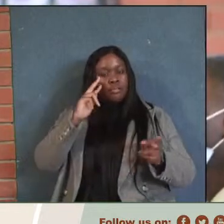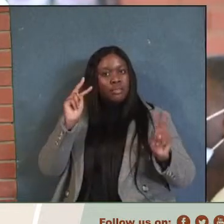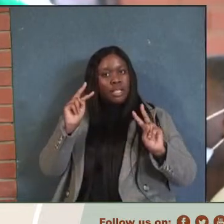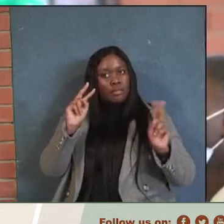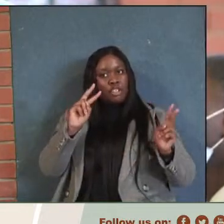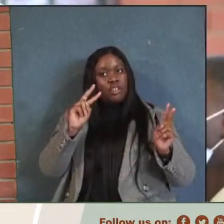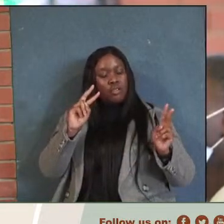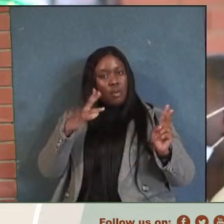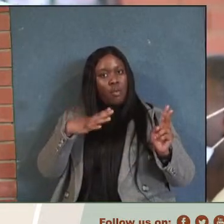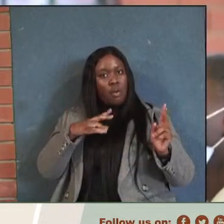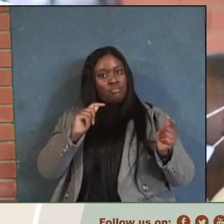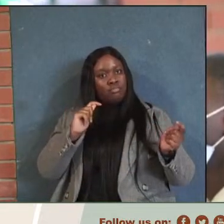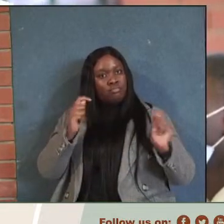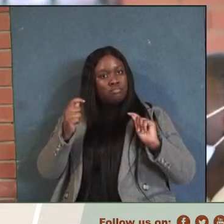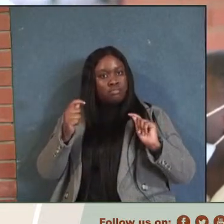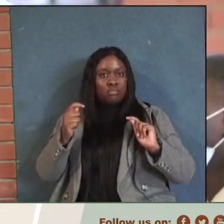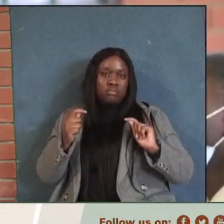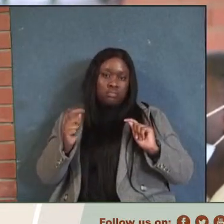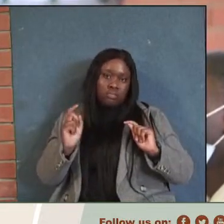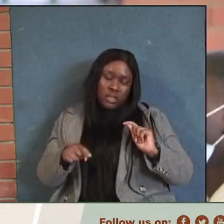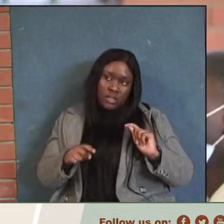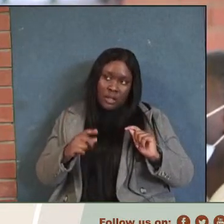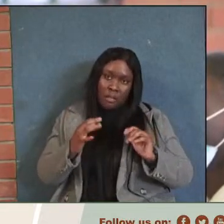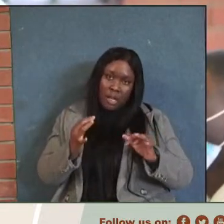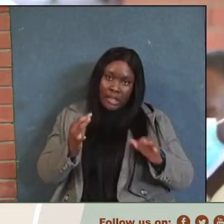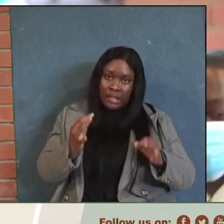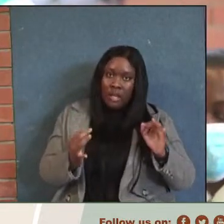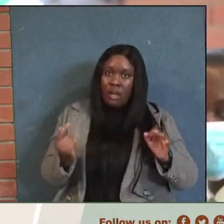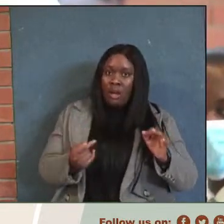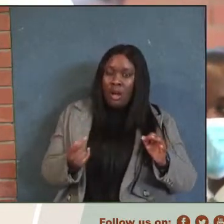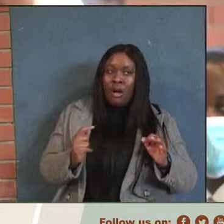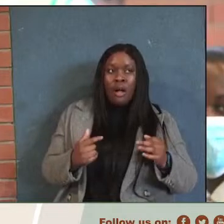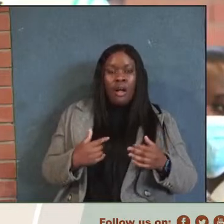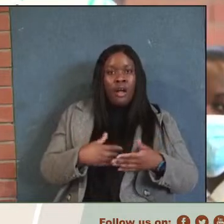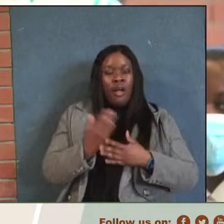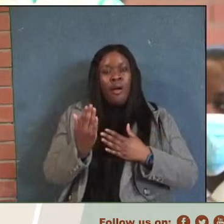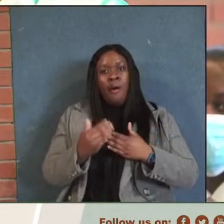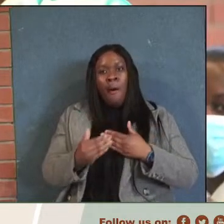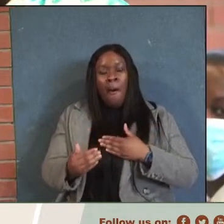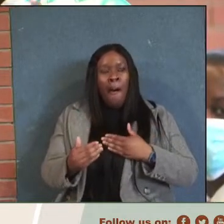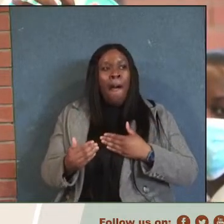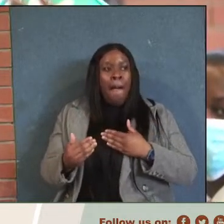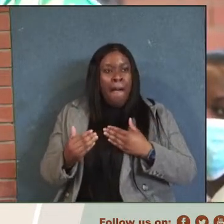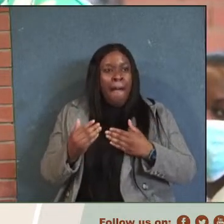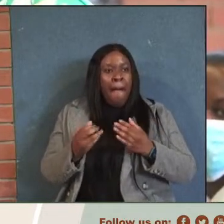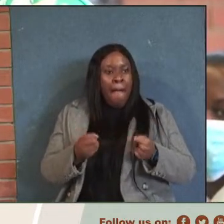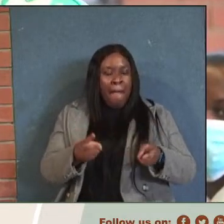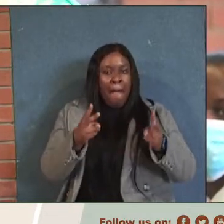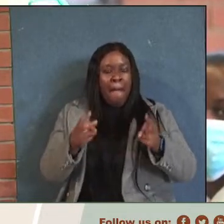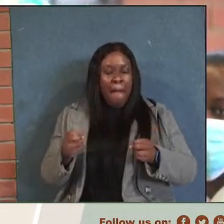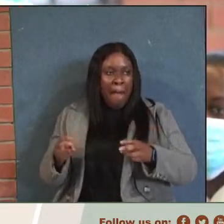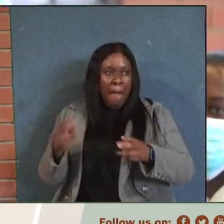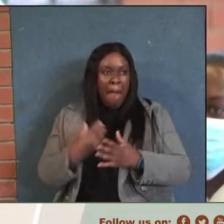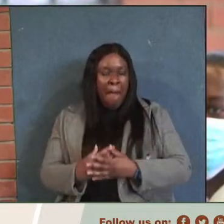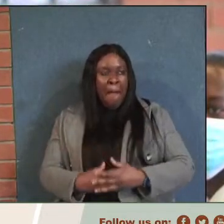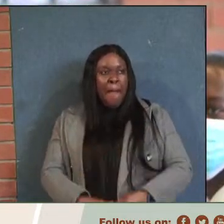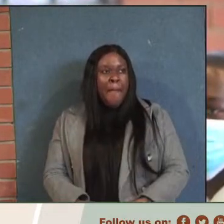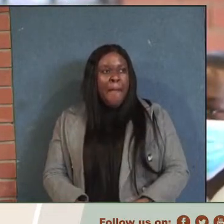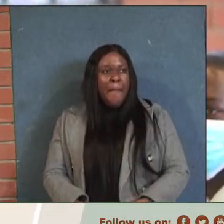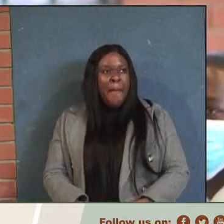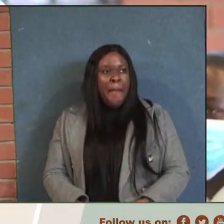house. May our collective efforts usher in an era of boundless possibilities and unparalleled achievements. Your